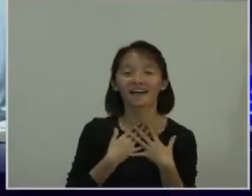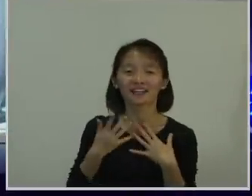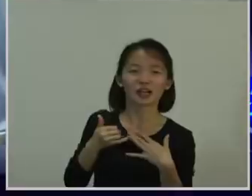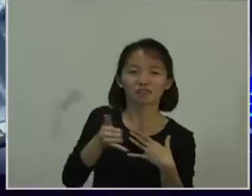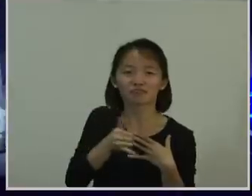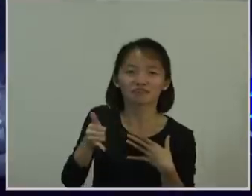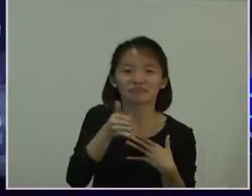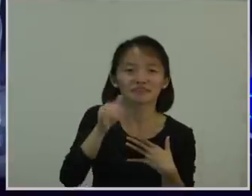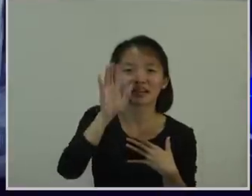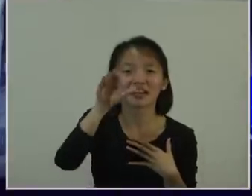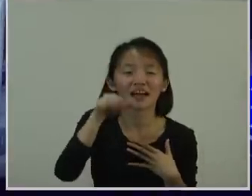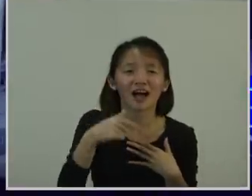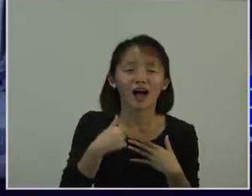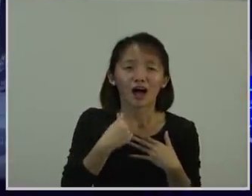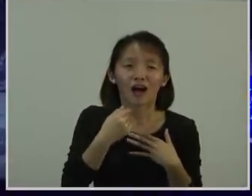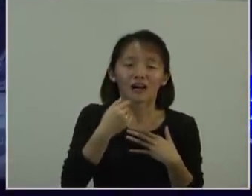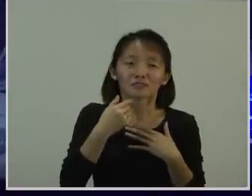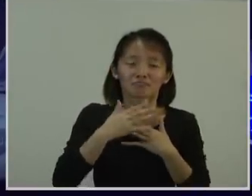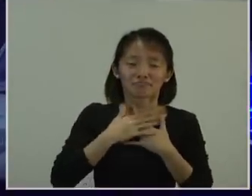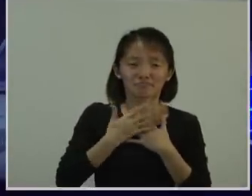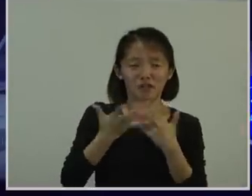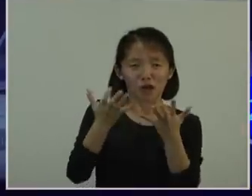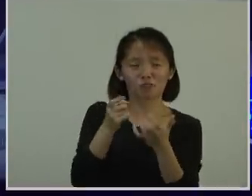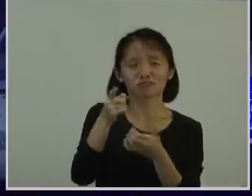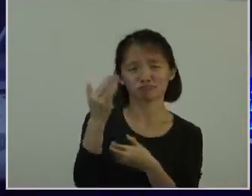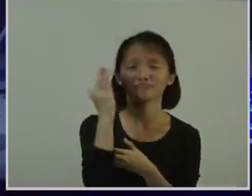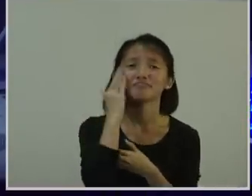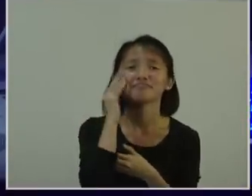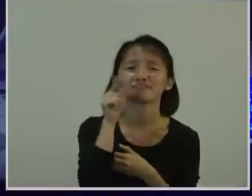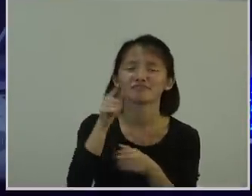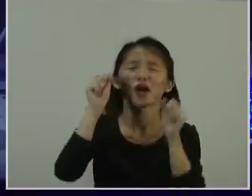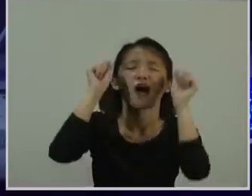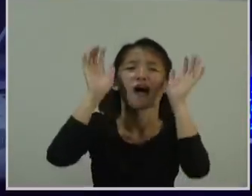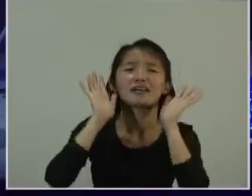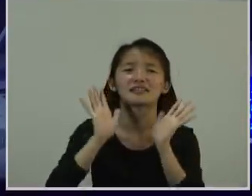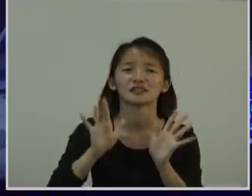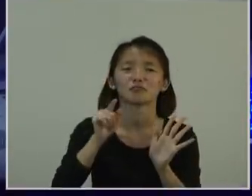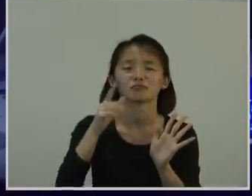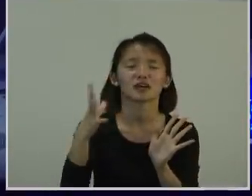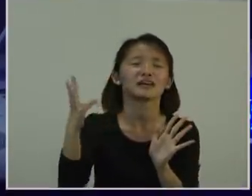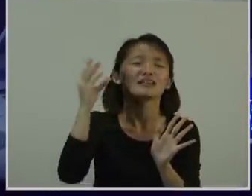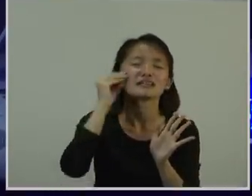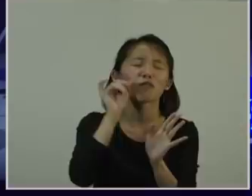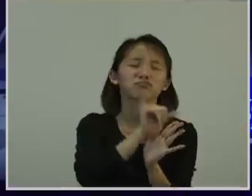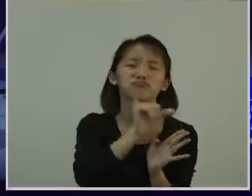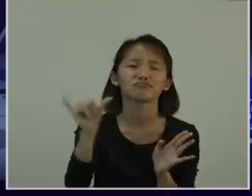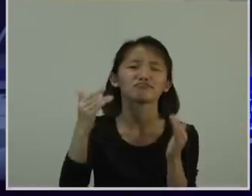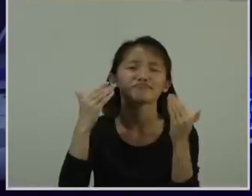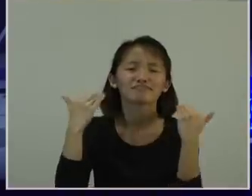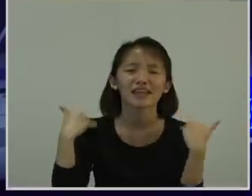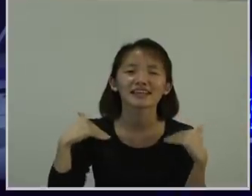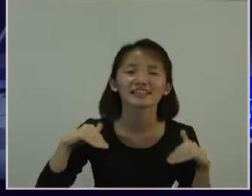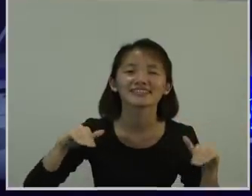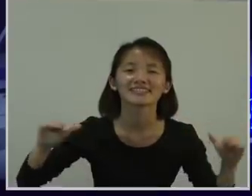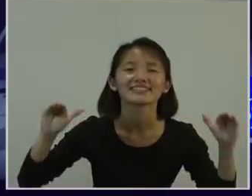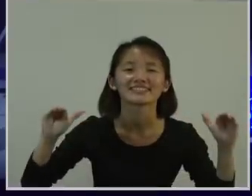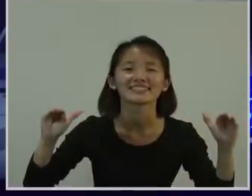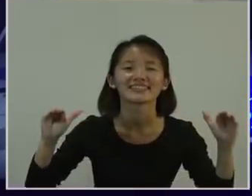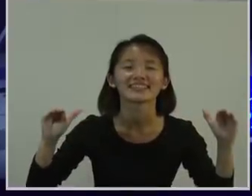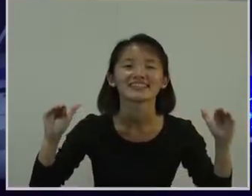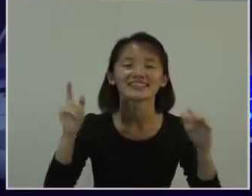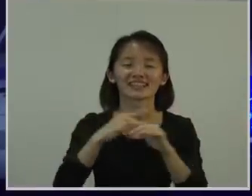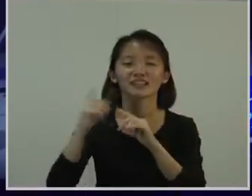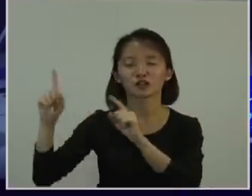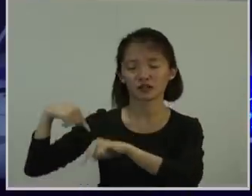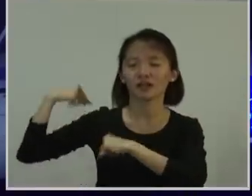I told her, I just want you to know that you are awesome and you sound like an angel. Yes. And till this very day, she is